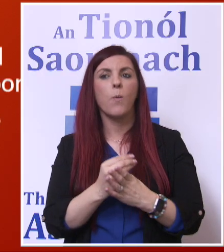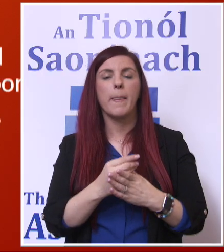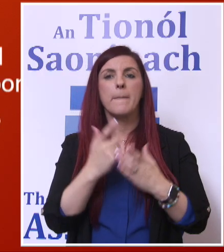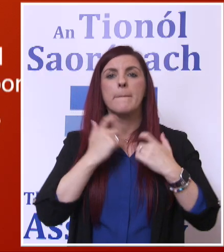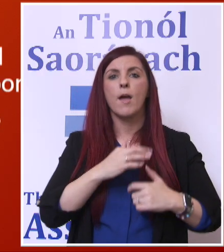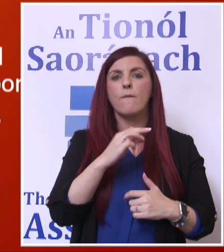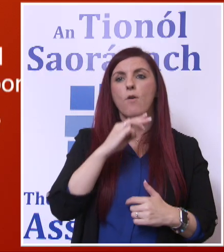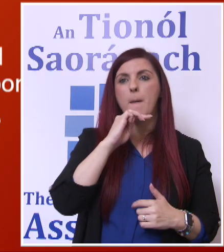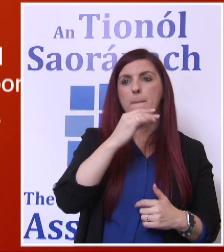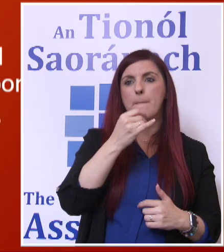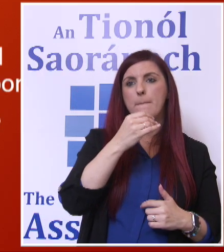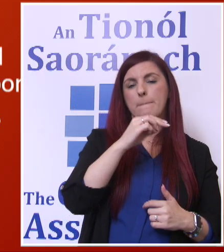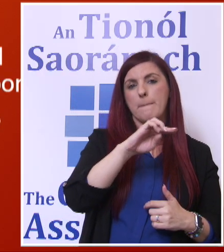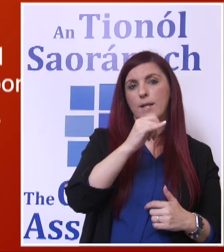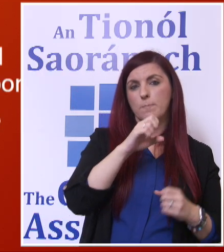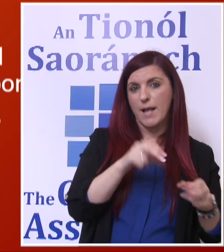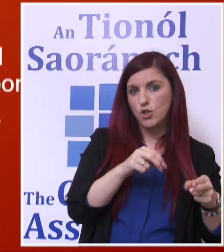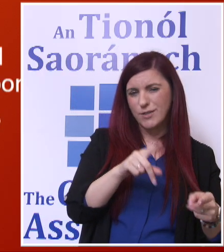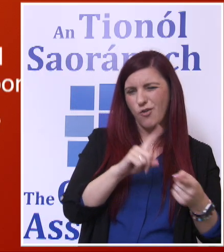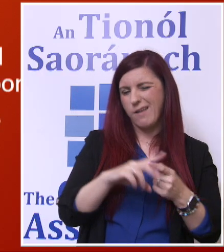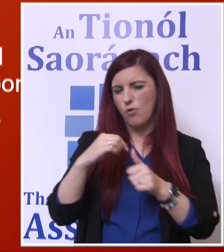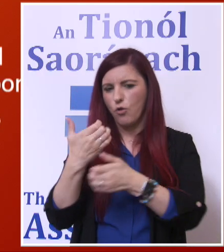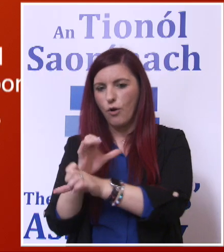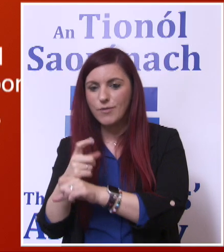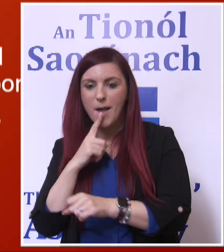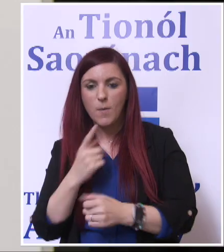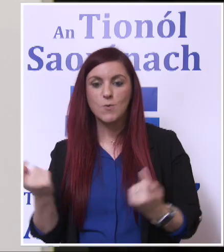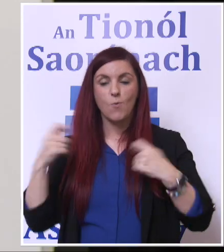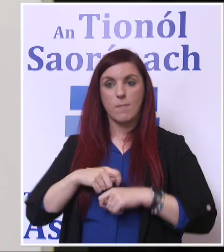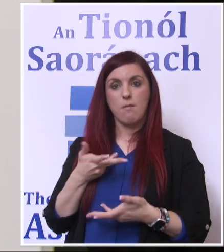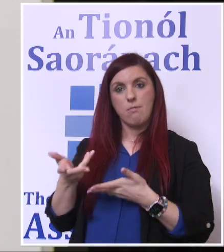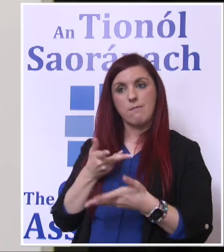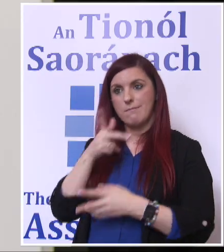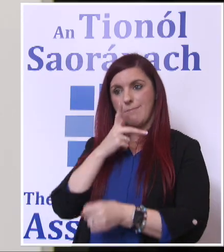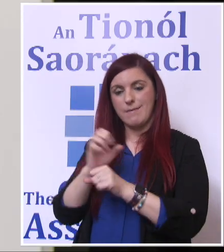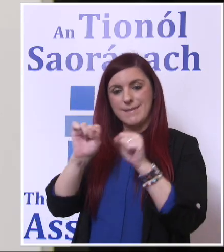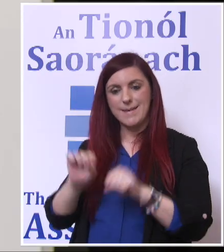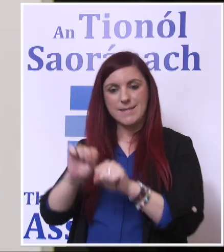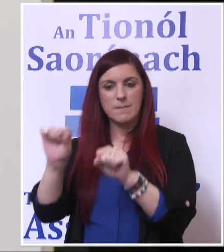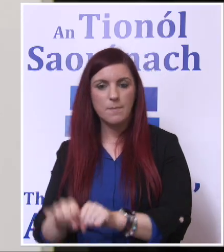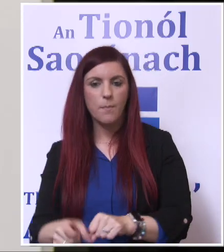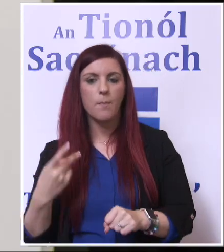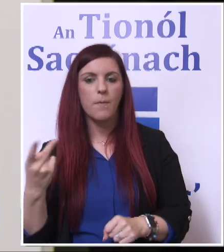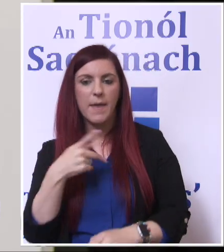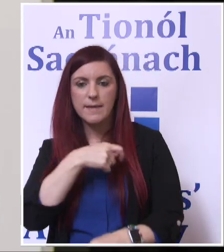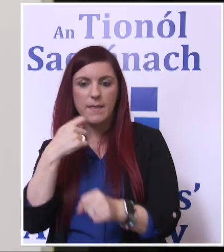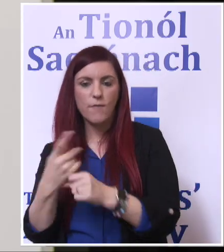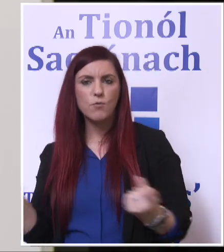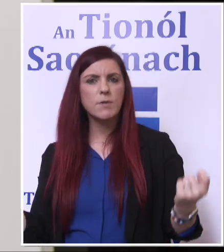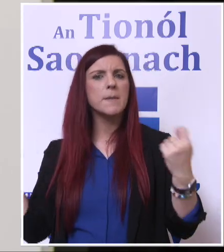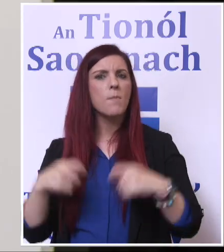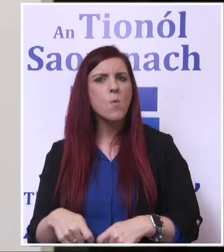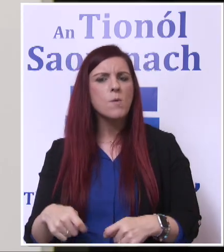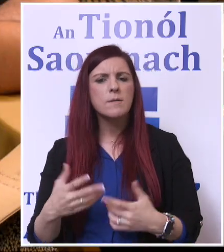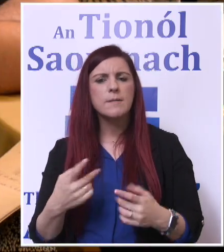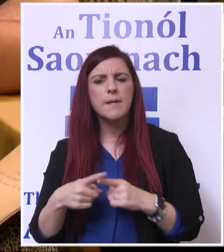And over a few pints we swapped stories as to how it would work, because I knew that this assembly was coming up. And what they had already pooled resources for